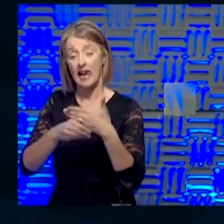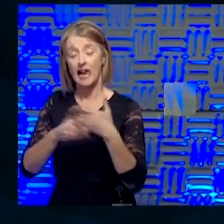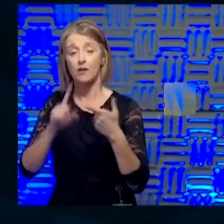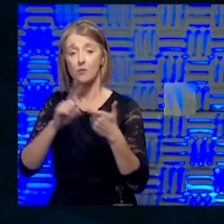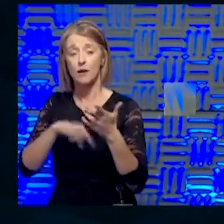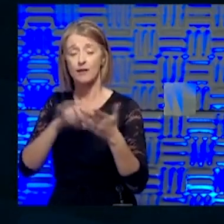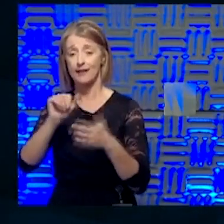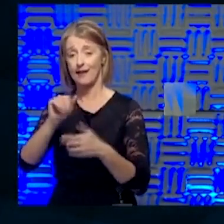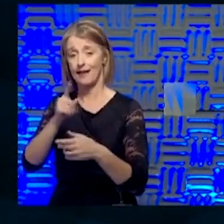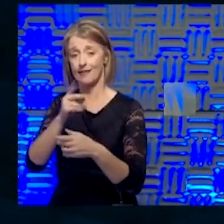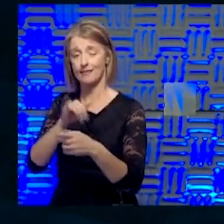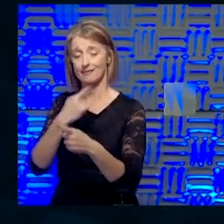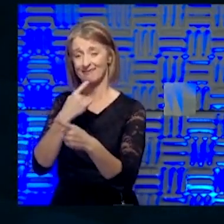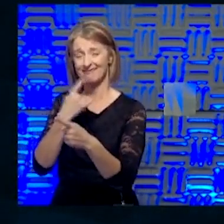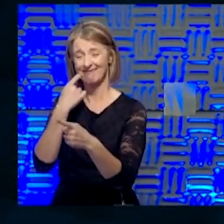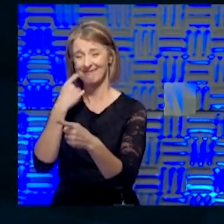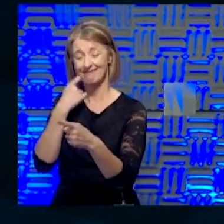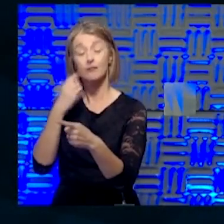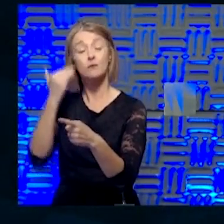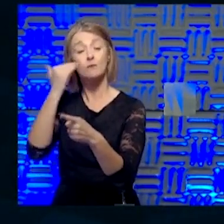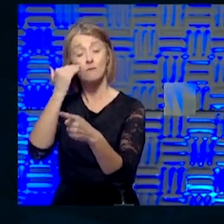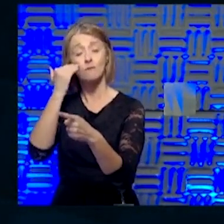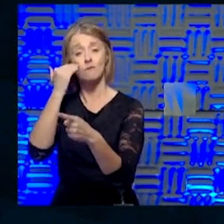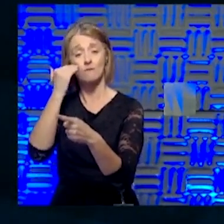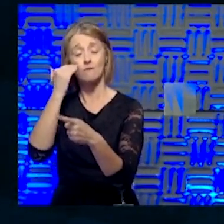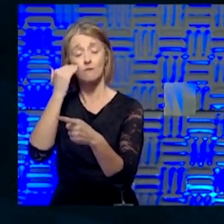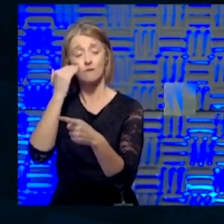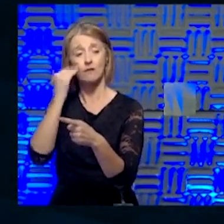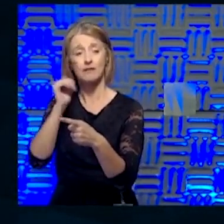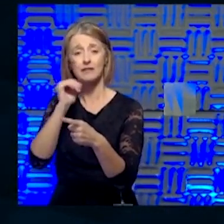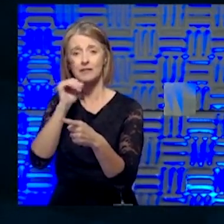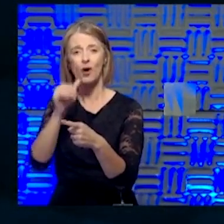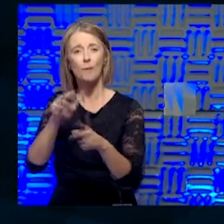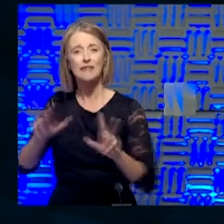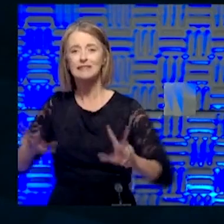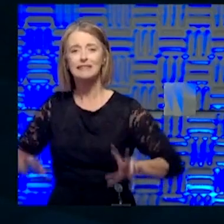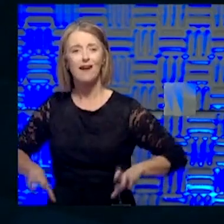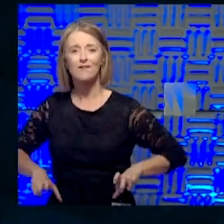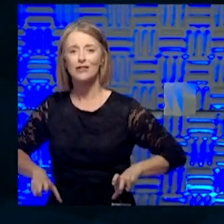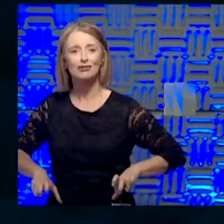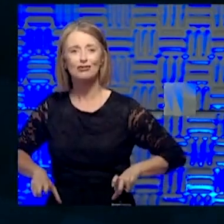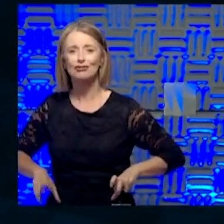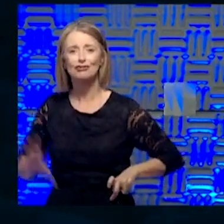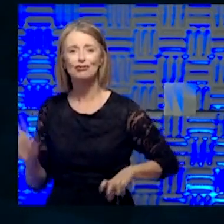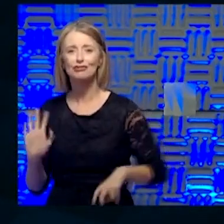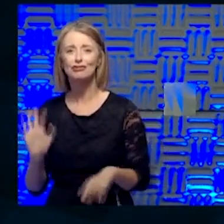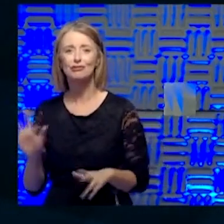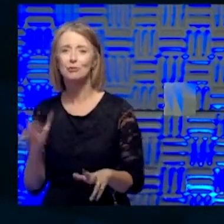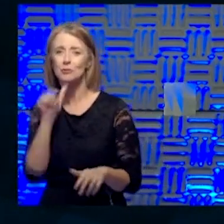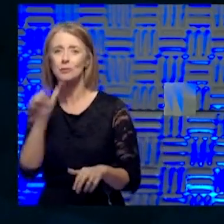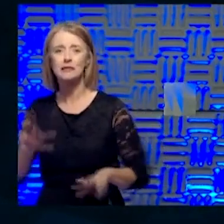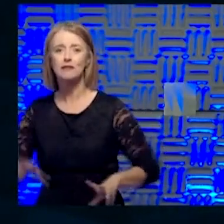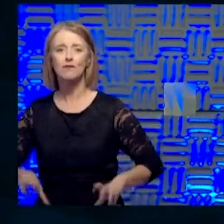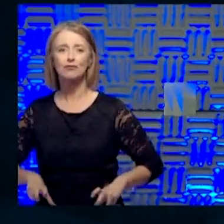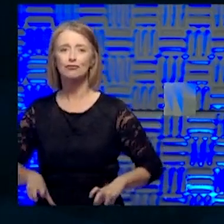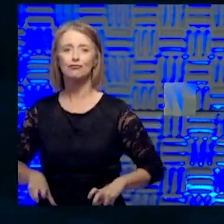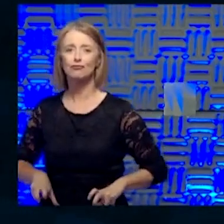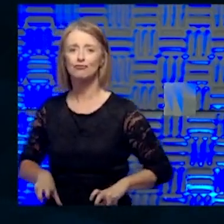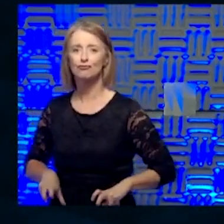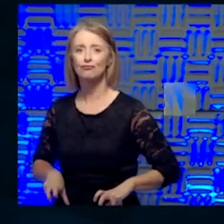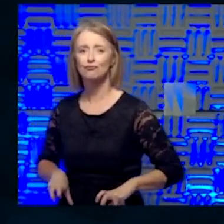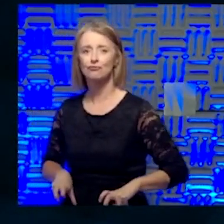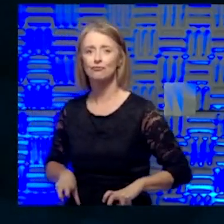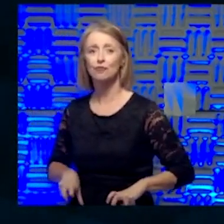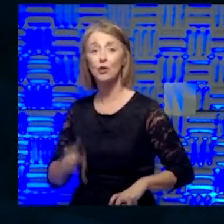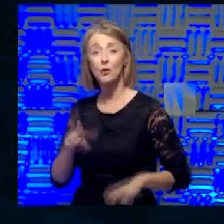Anthony. Just know and not be selfish. Not be selfish. Because you want